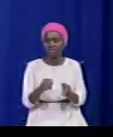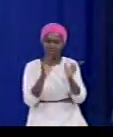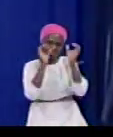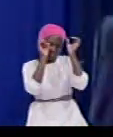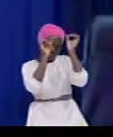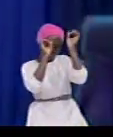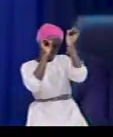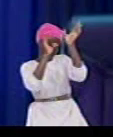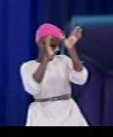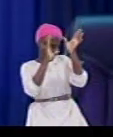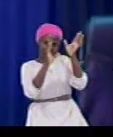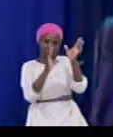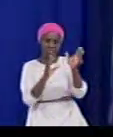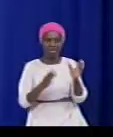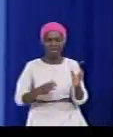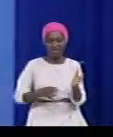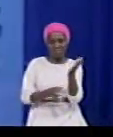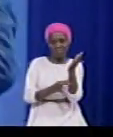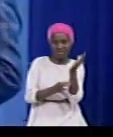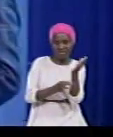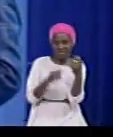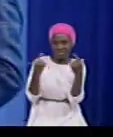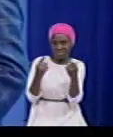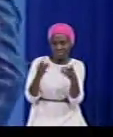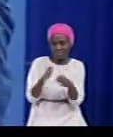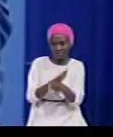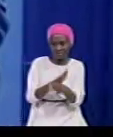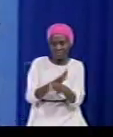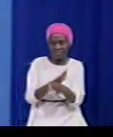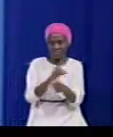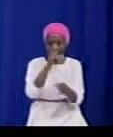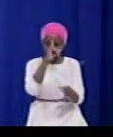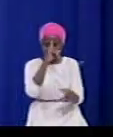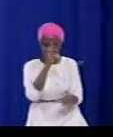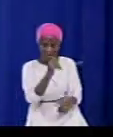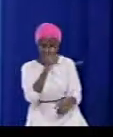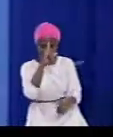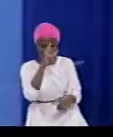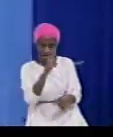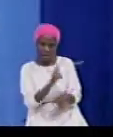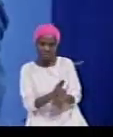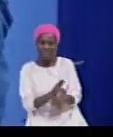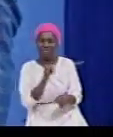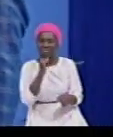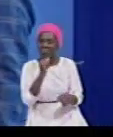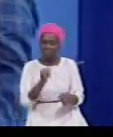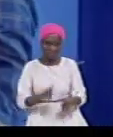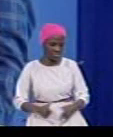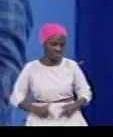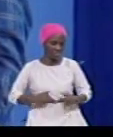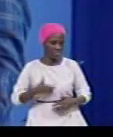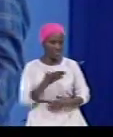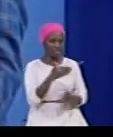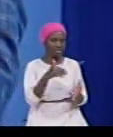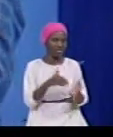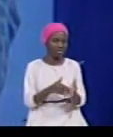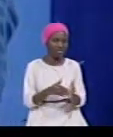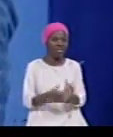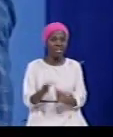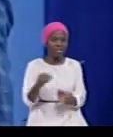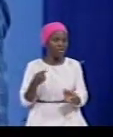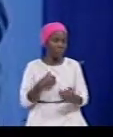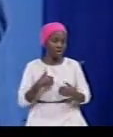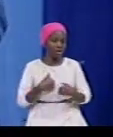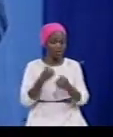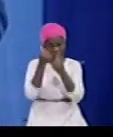fleshly habit is not dwelling there anymore, if we have obeyed what the prophet had told us from the Lord,